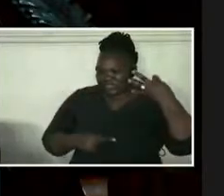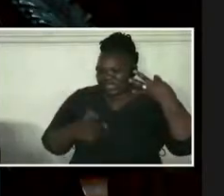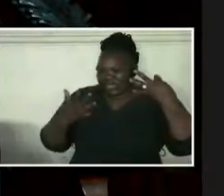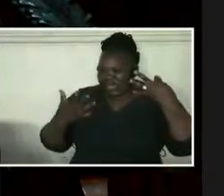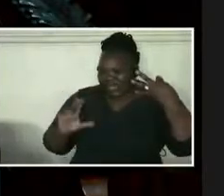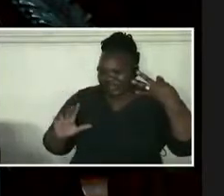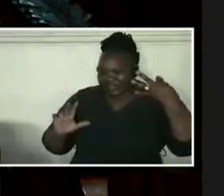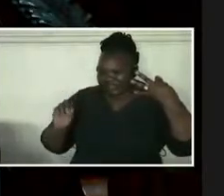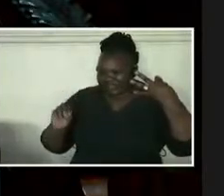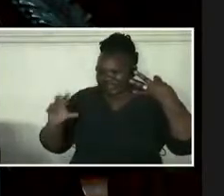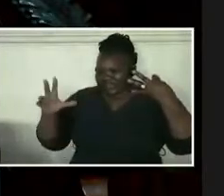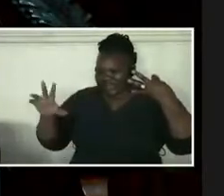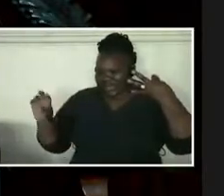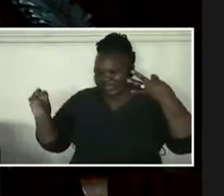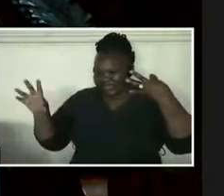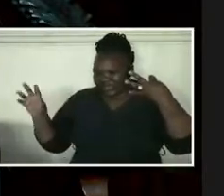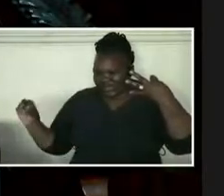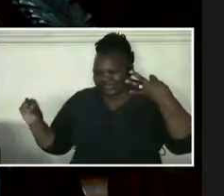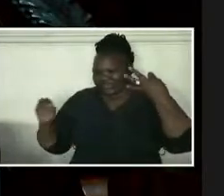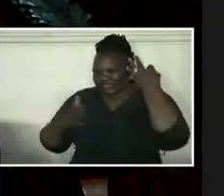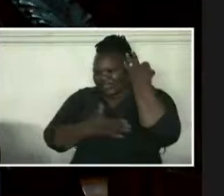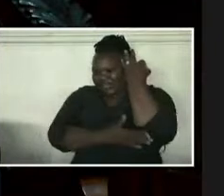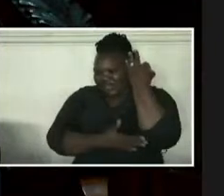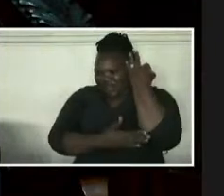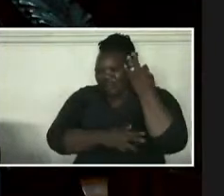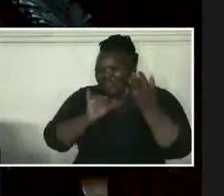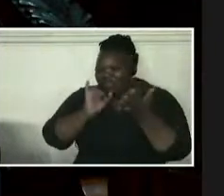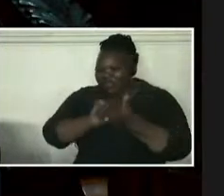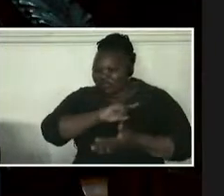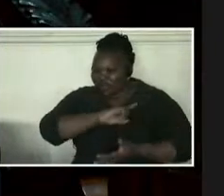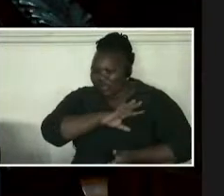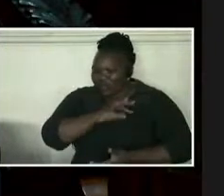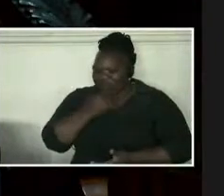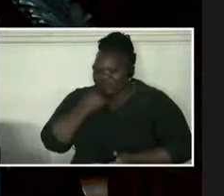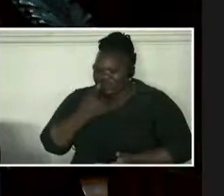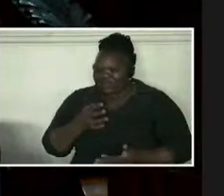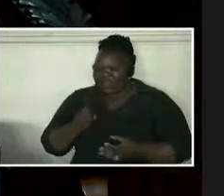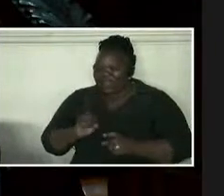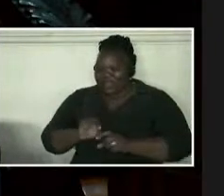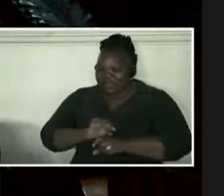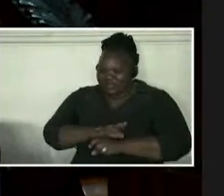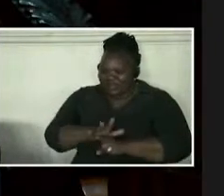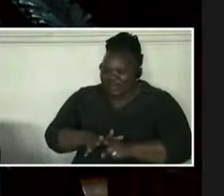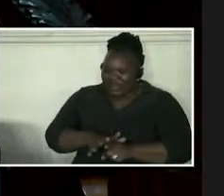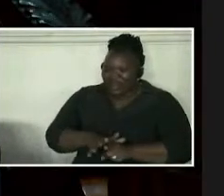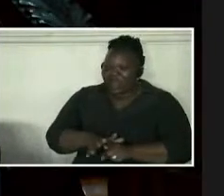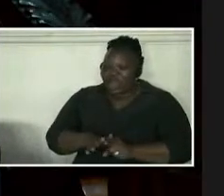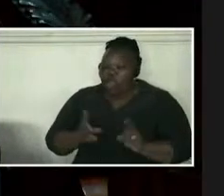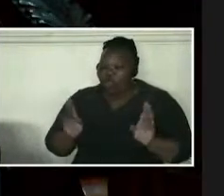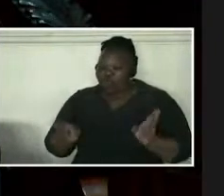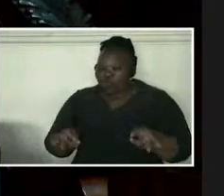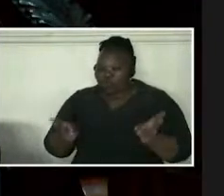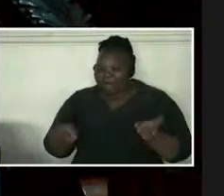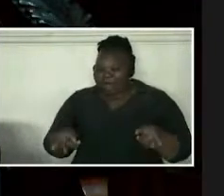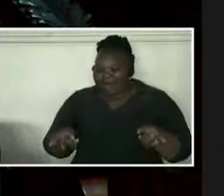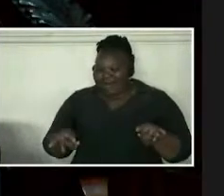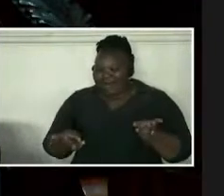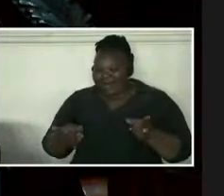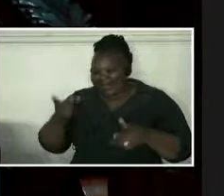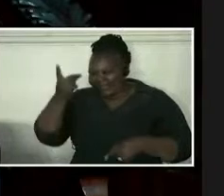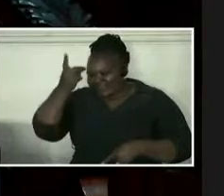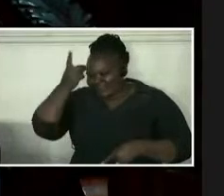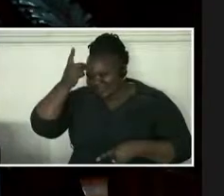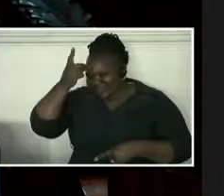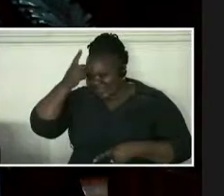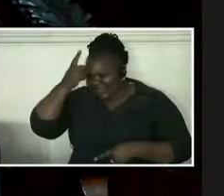1999 in the whole country that is why now that we have integrated covenanting into our normal disease profile we are working